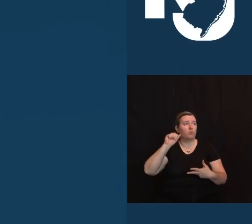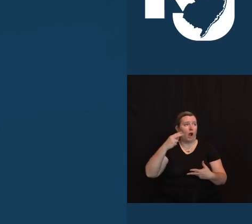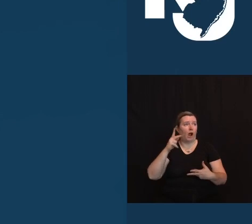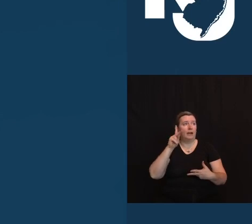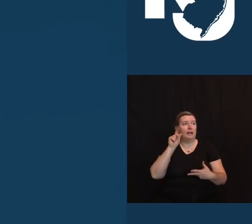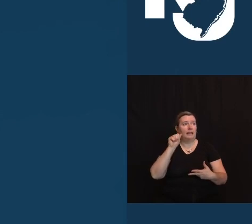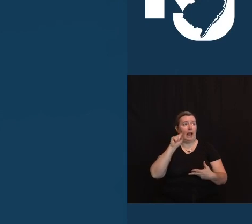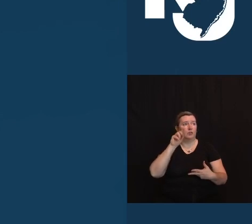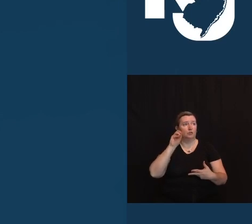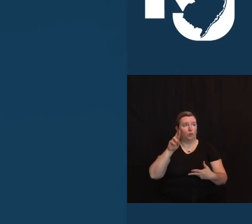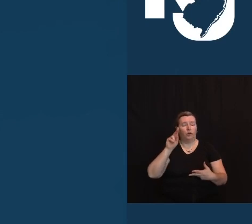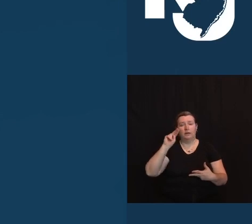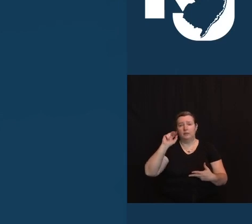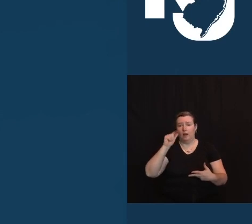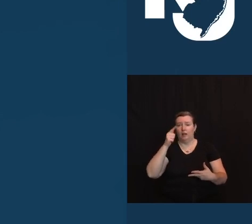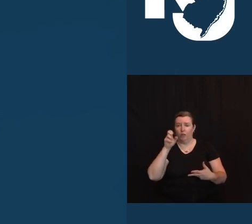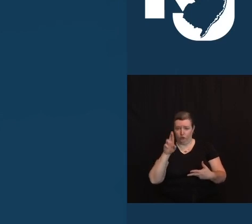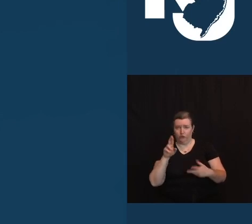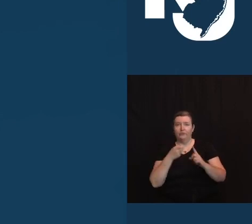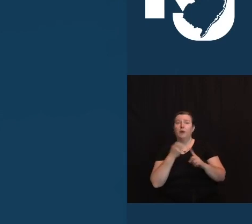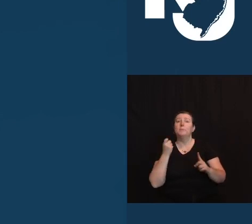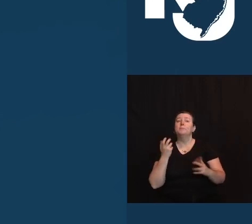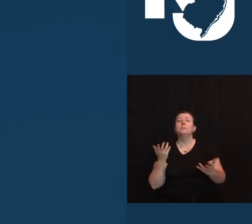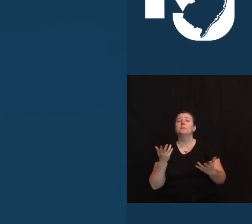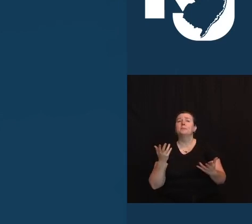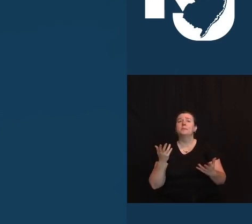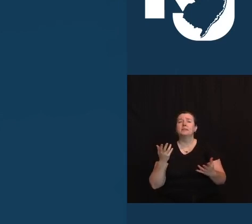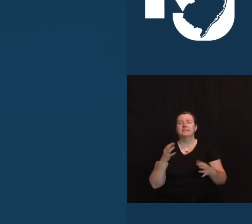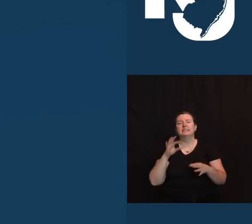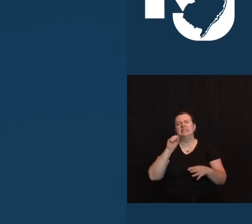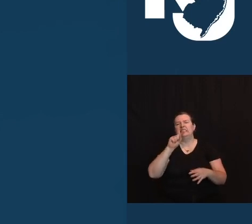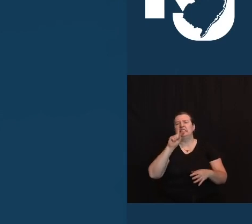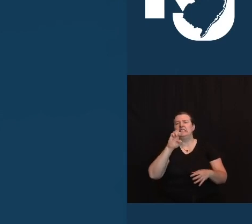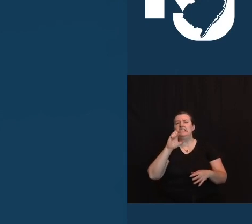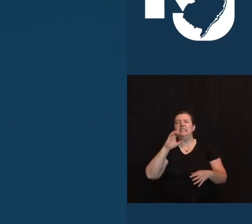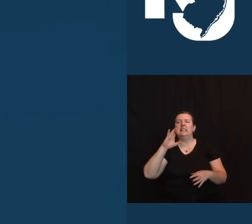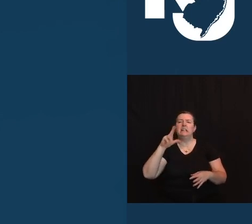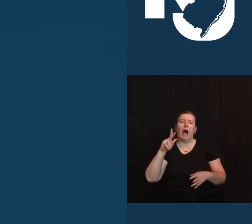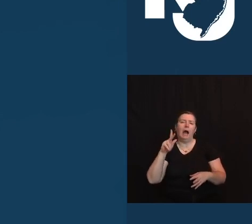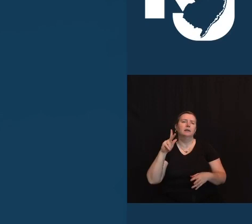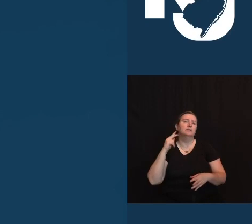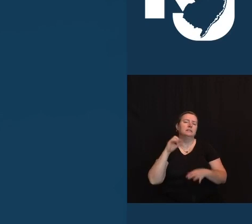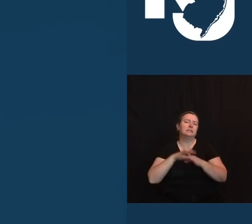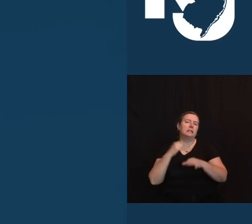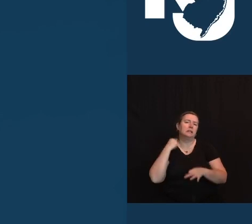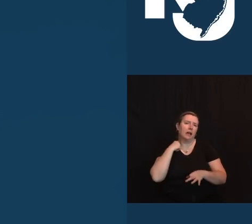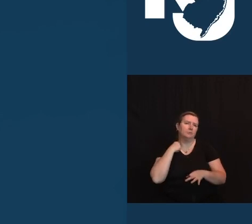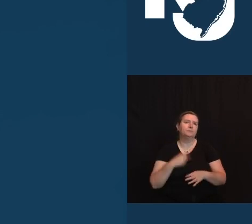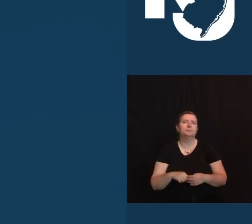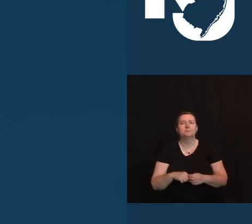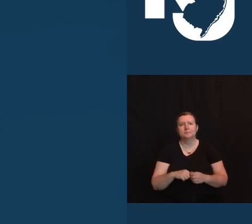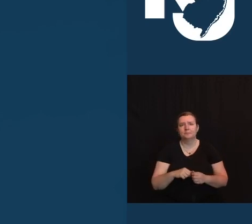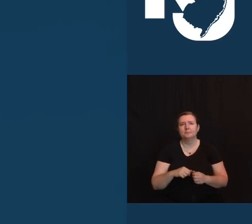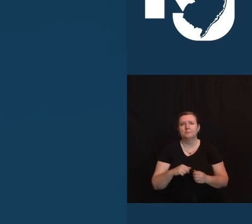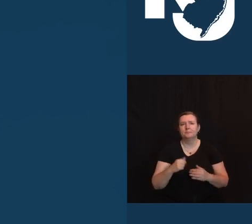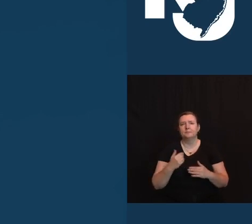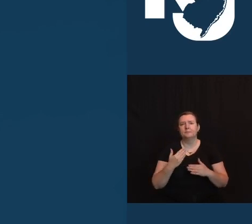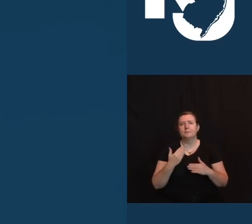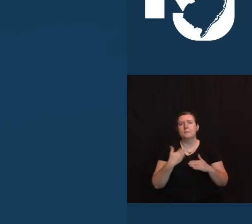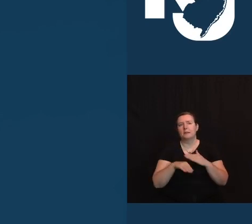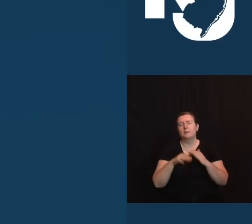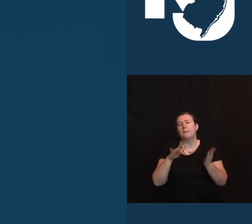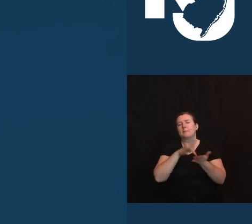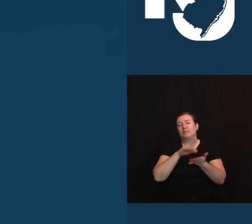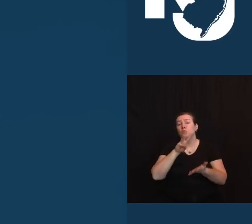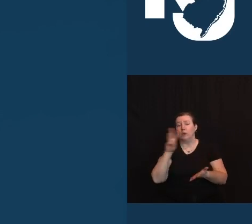Nagler of Teaneck. Born and raised in the Midwest, she was a leading educator and author of Jewish studies. She held an